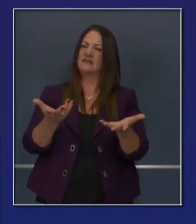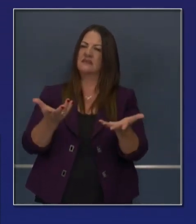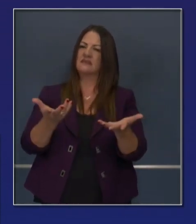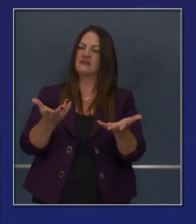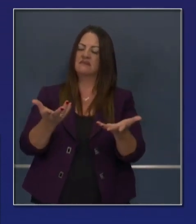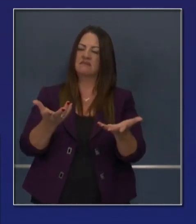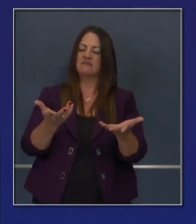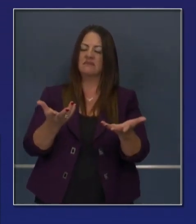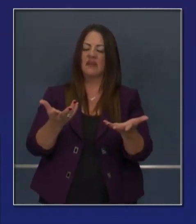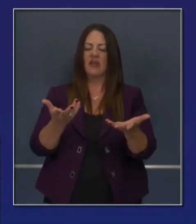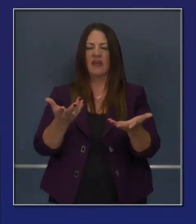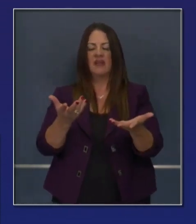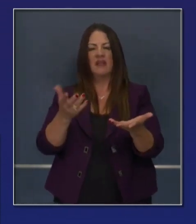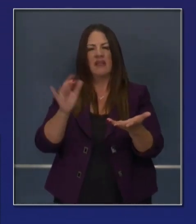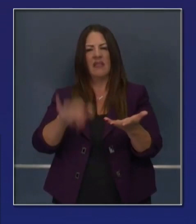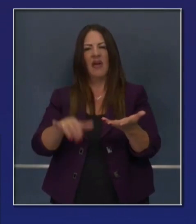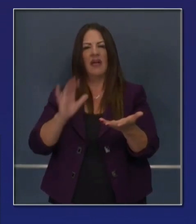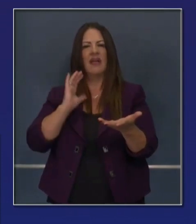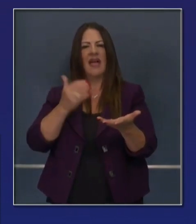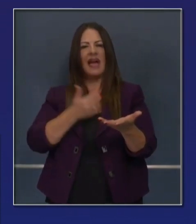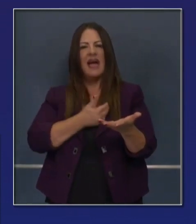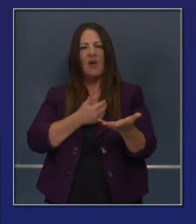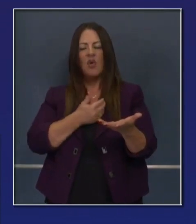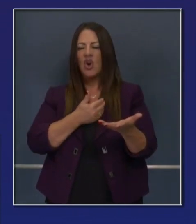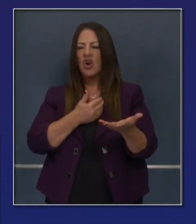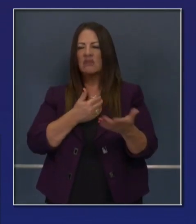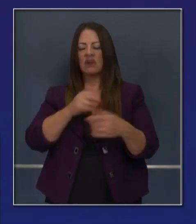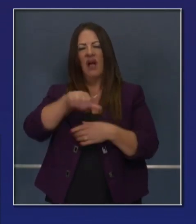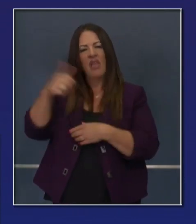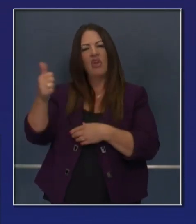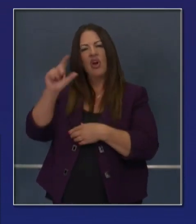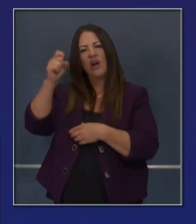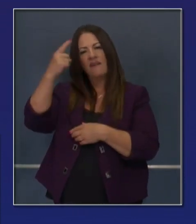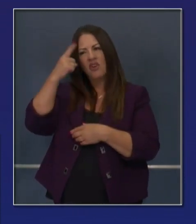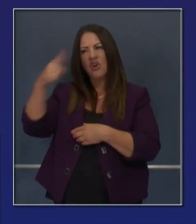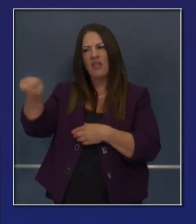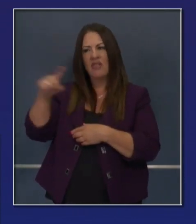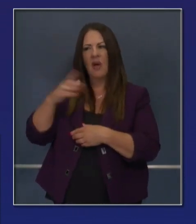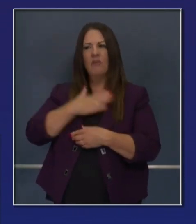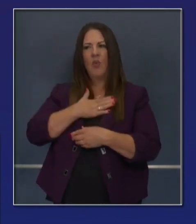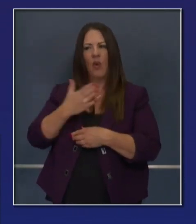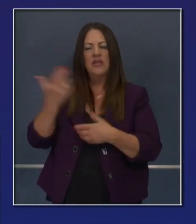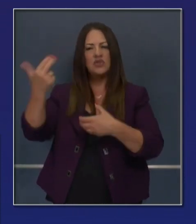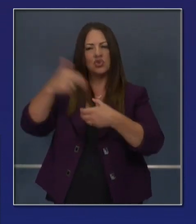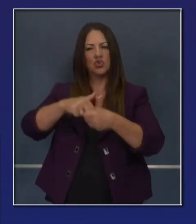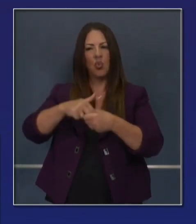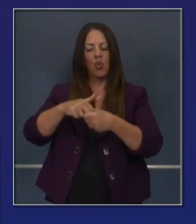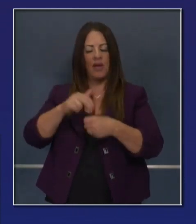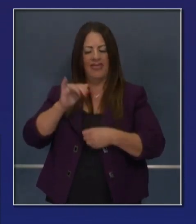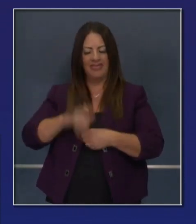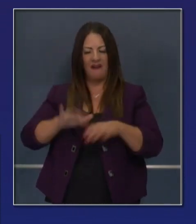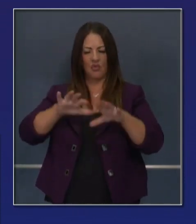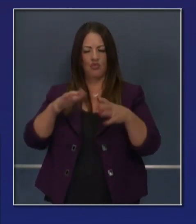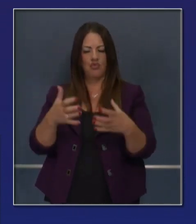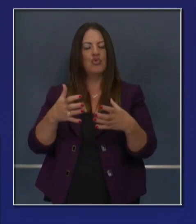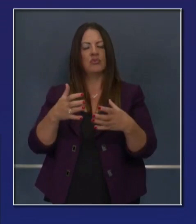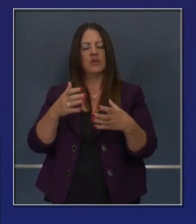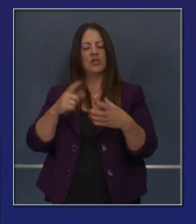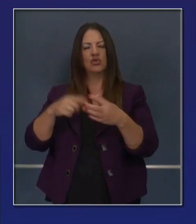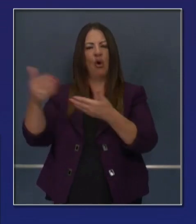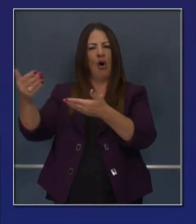the advancement of these other governors in their willingness to join this group